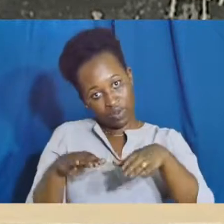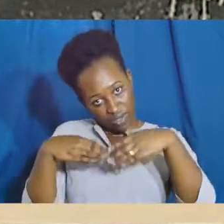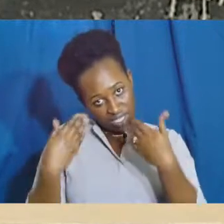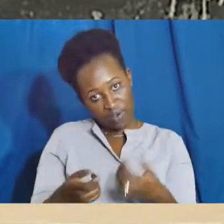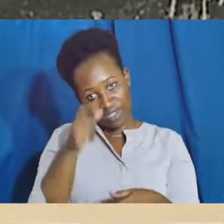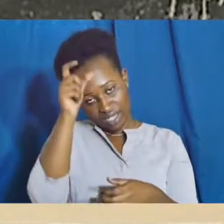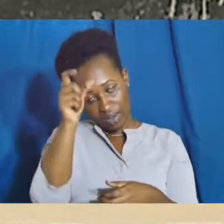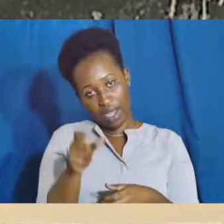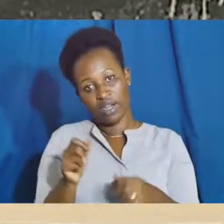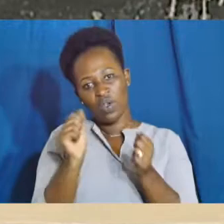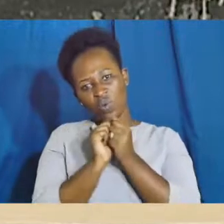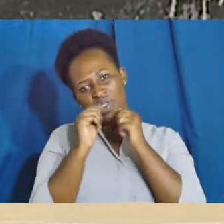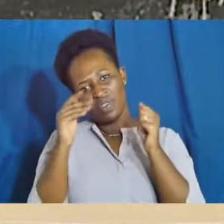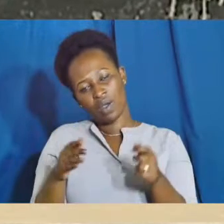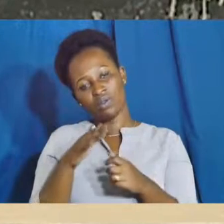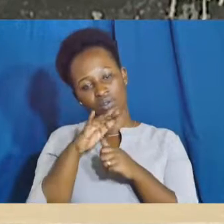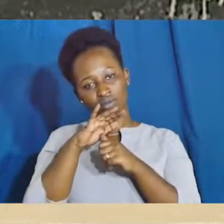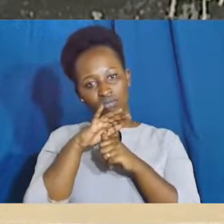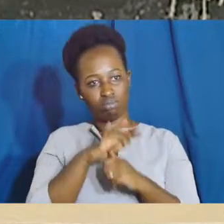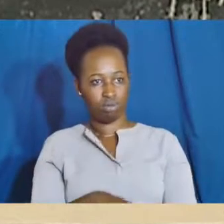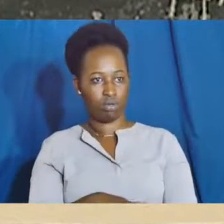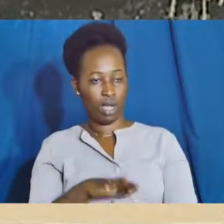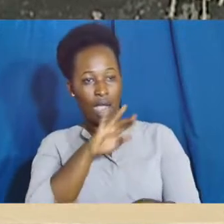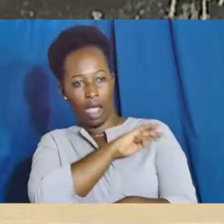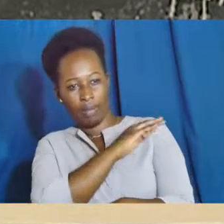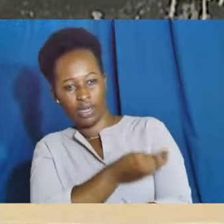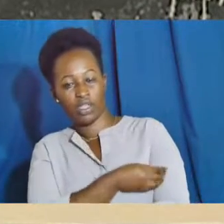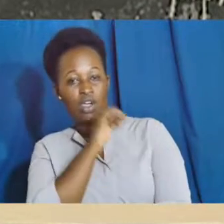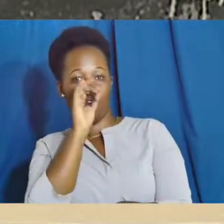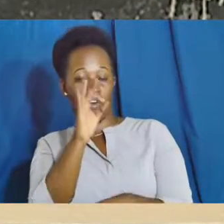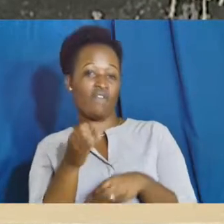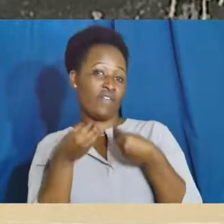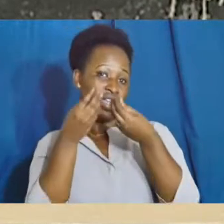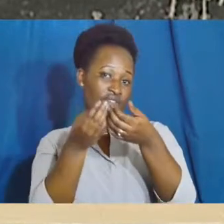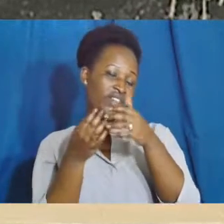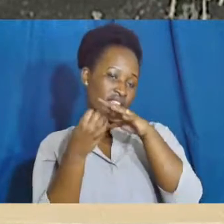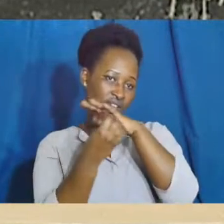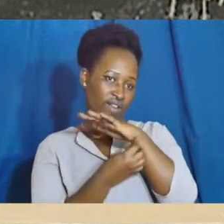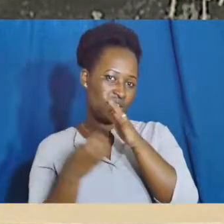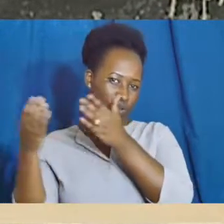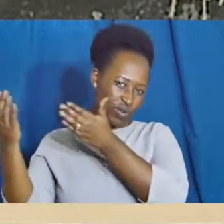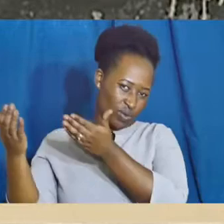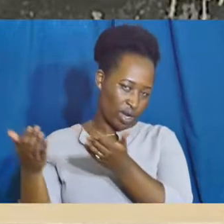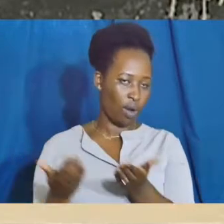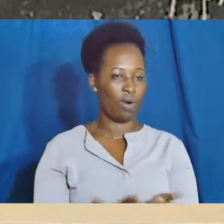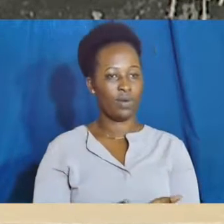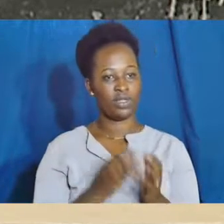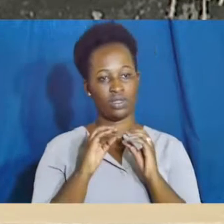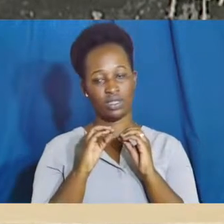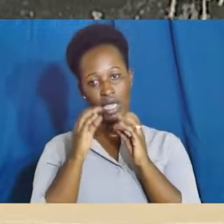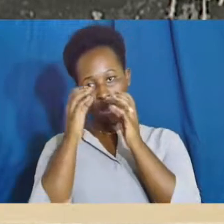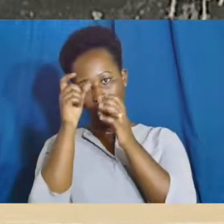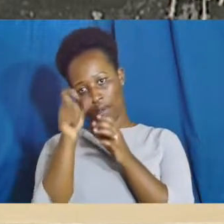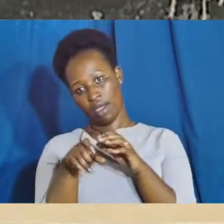without straining. Ability of a given environment to accommodate